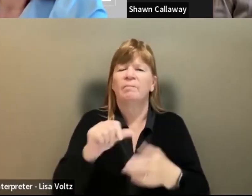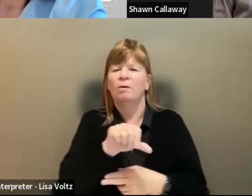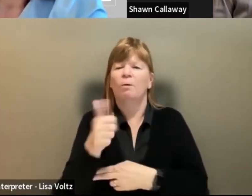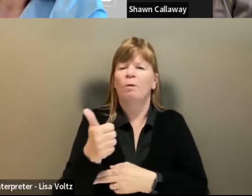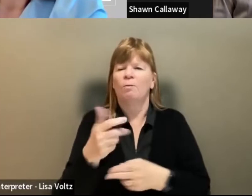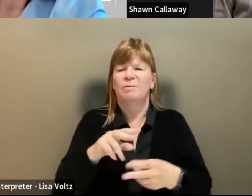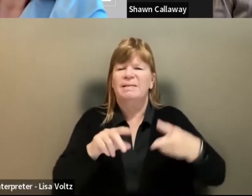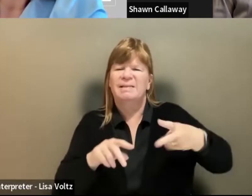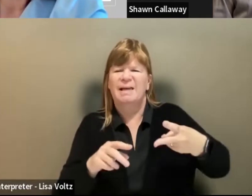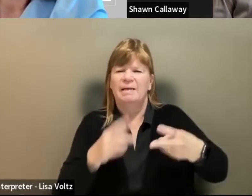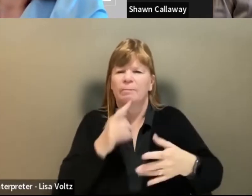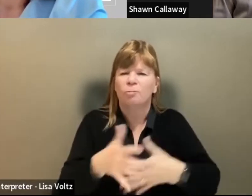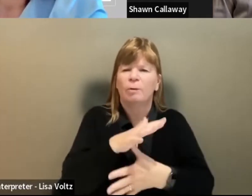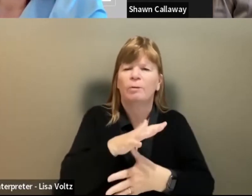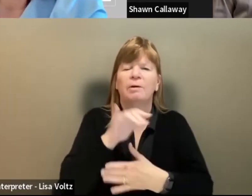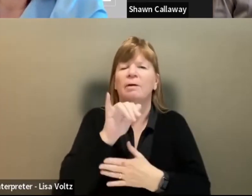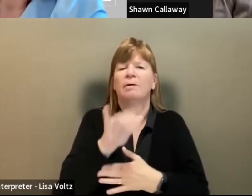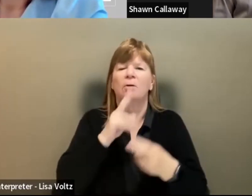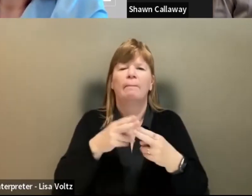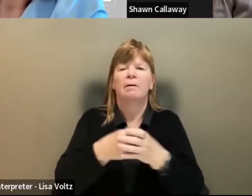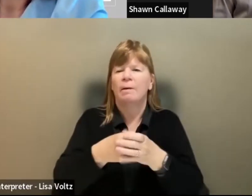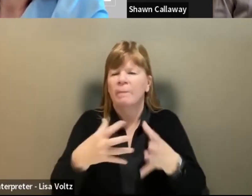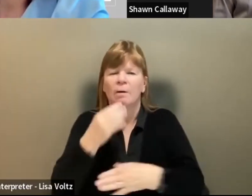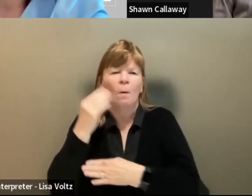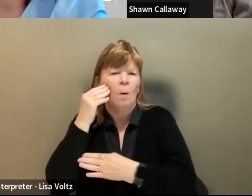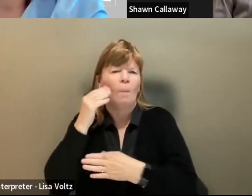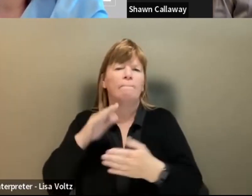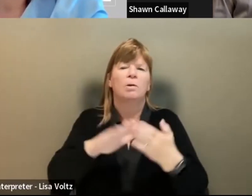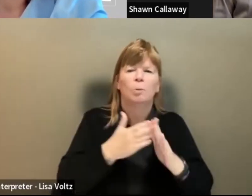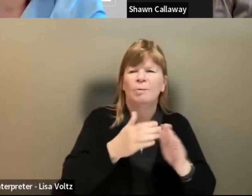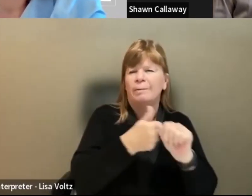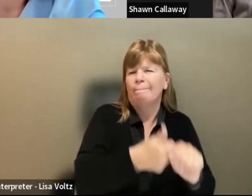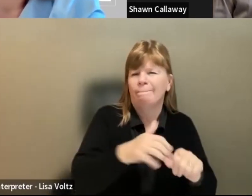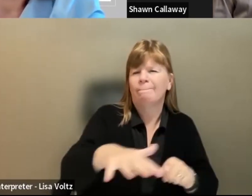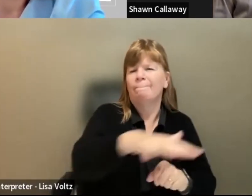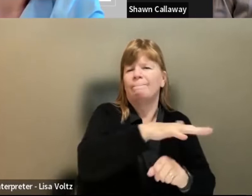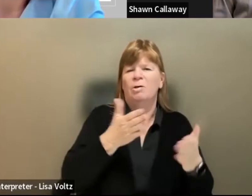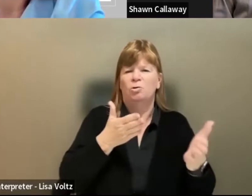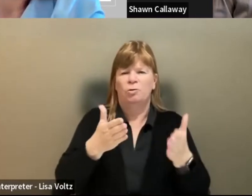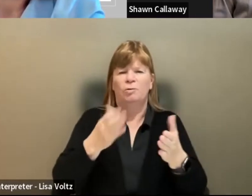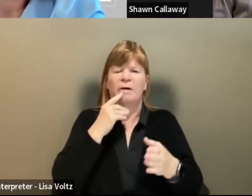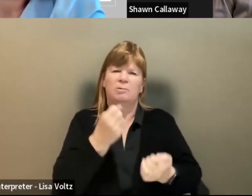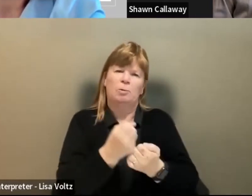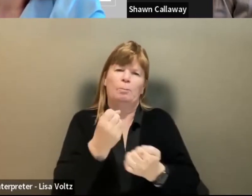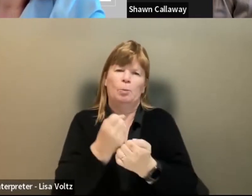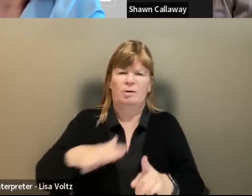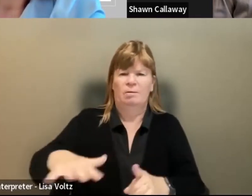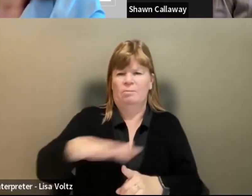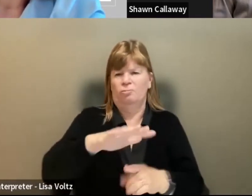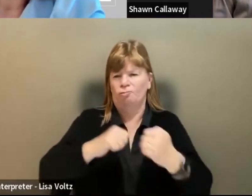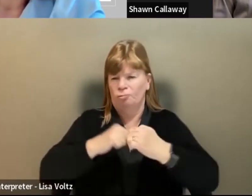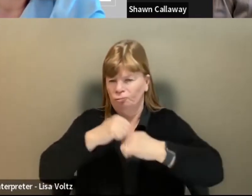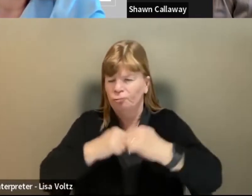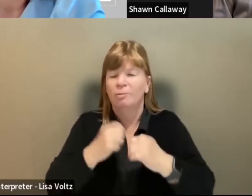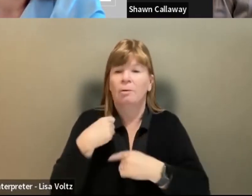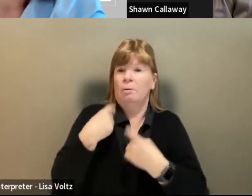which is around expanding home and community-based services and supporting our caregiving infrastructure. Over the